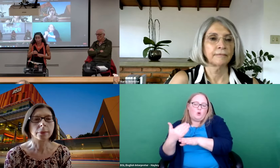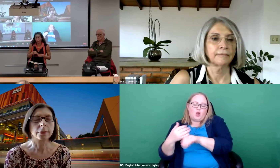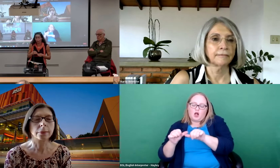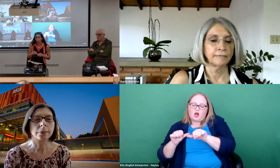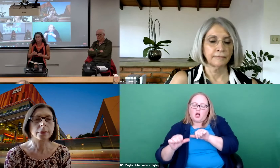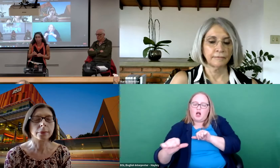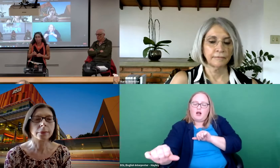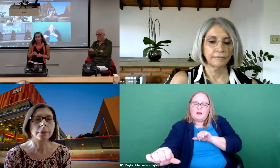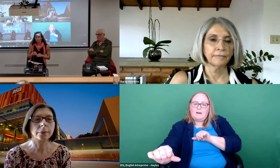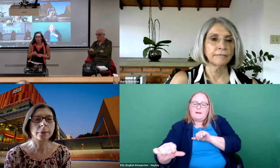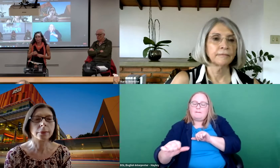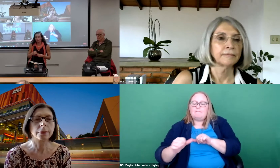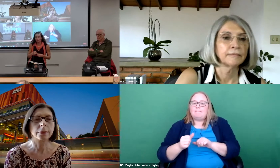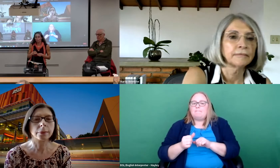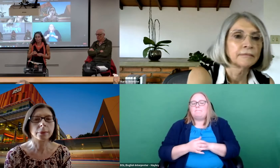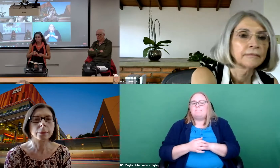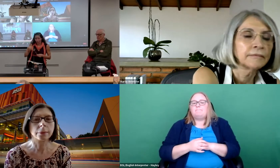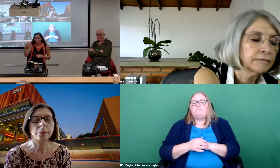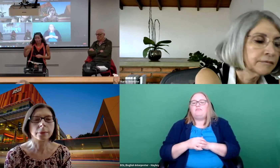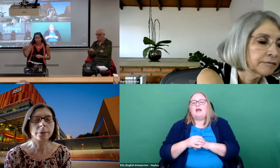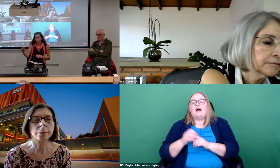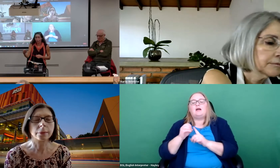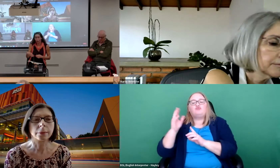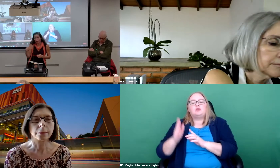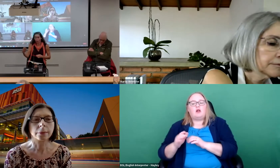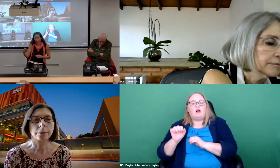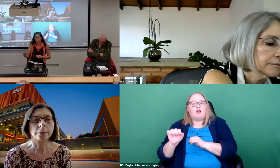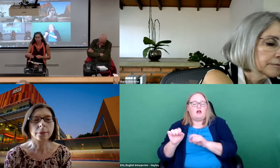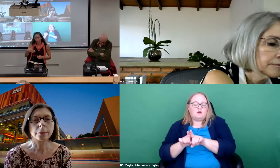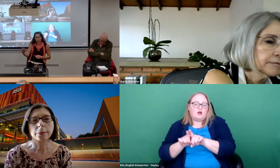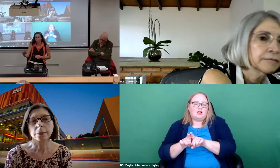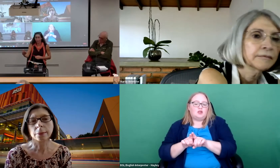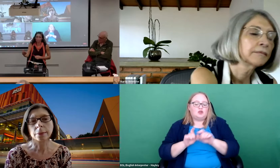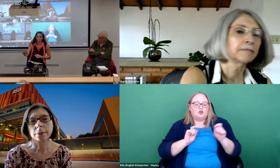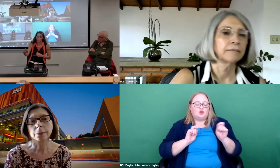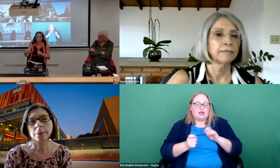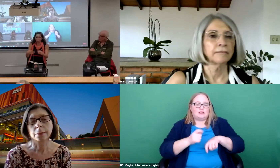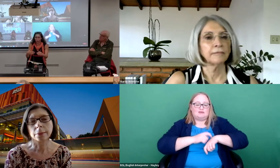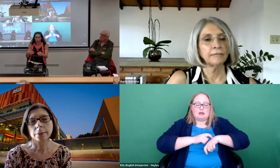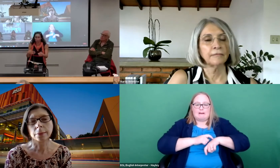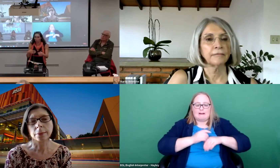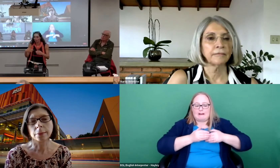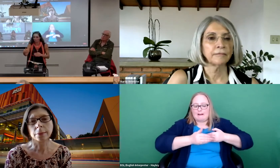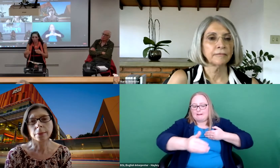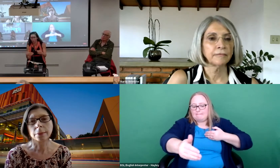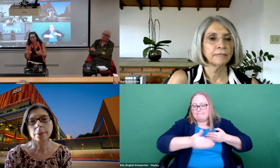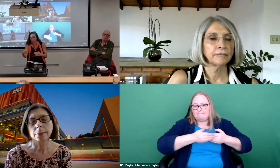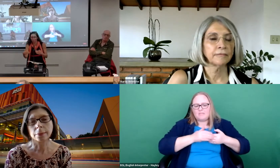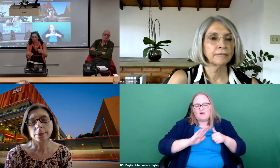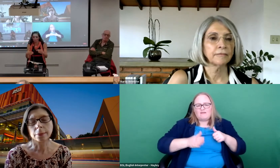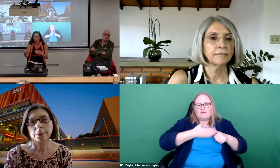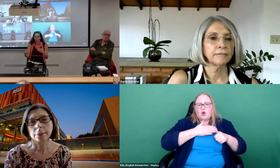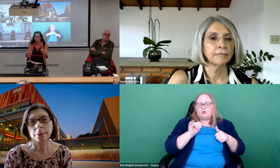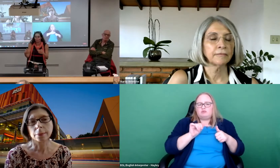in Brazil with Marta, like looking at change over time. What comes first? Technological change, social change. What kinds of